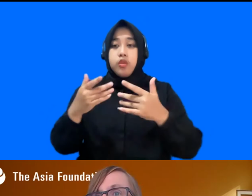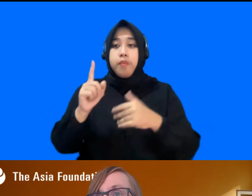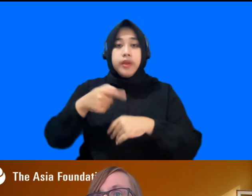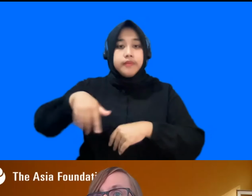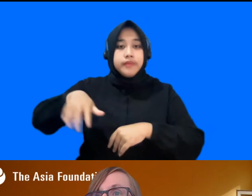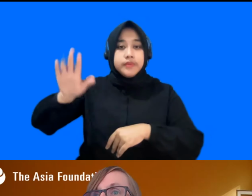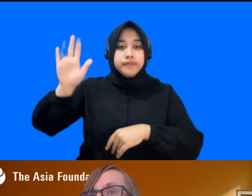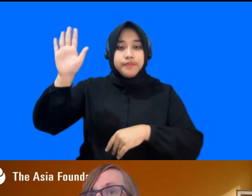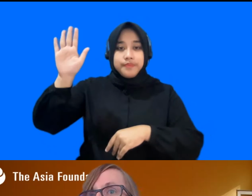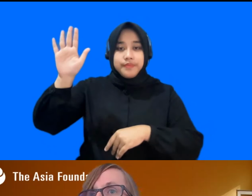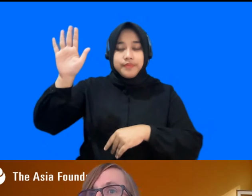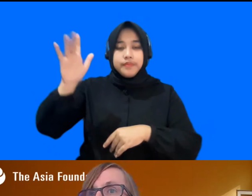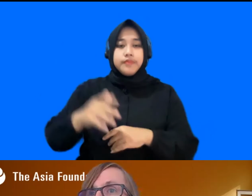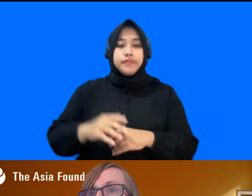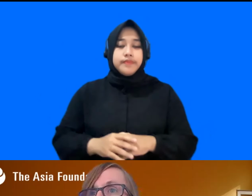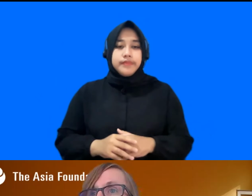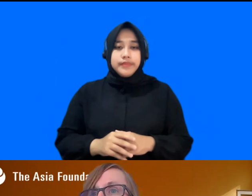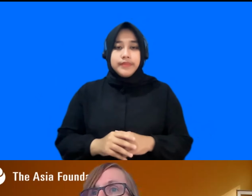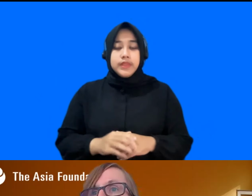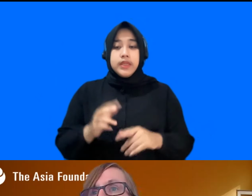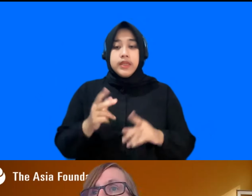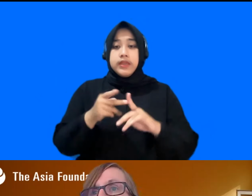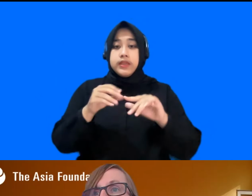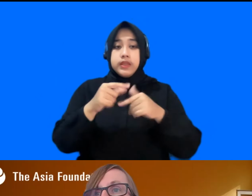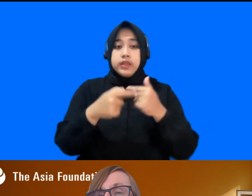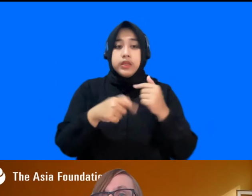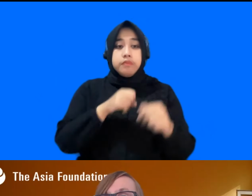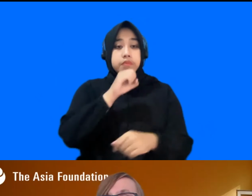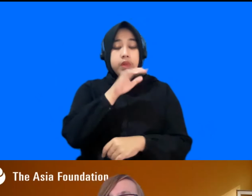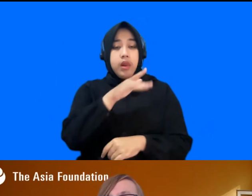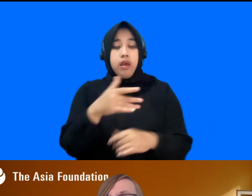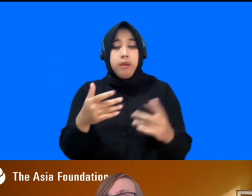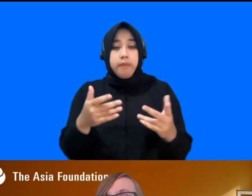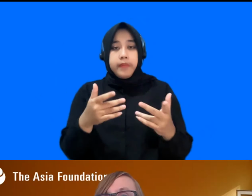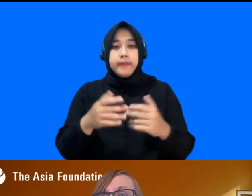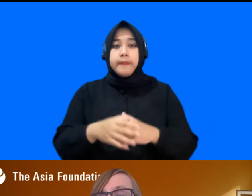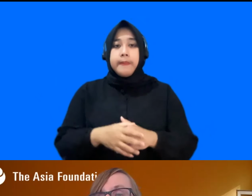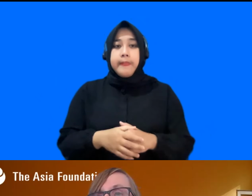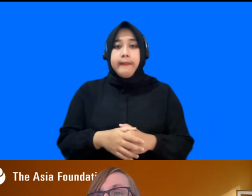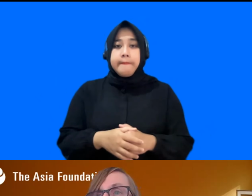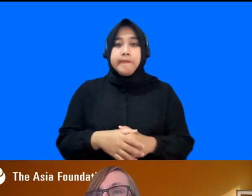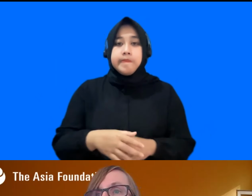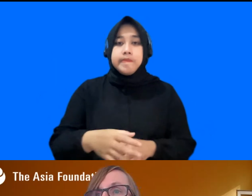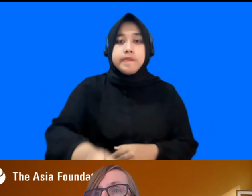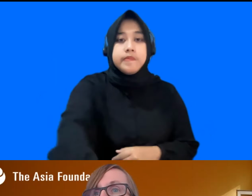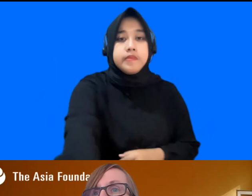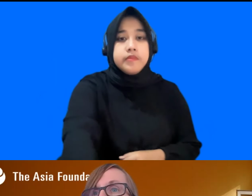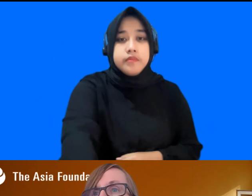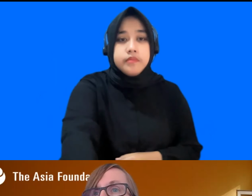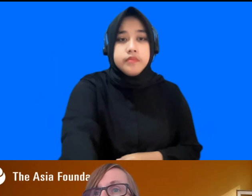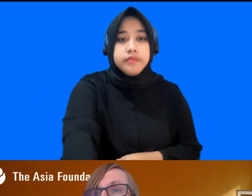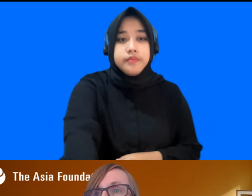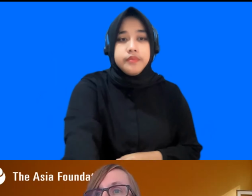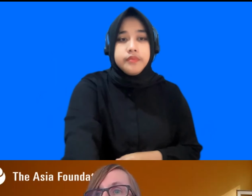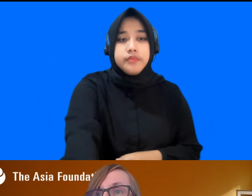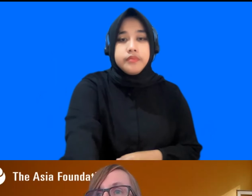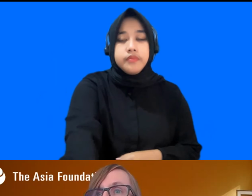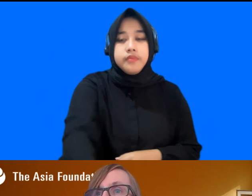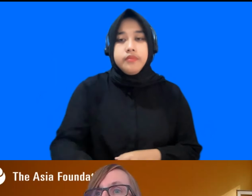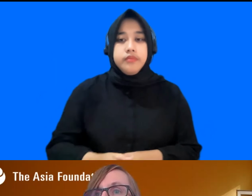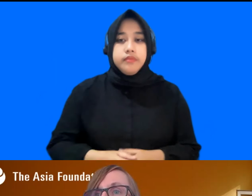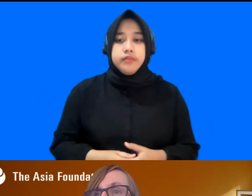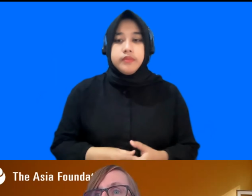Hillary says, being tech savvy and being inclusive use different skills. The former uses logic and the latter uses sensitivity and